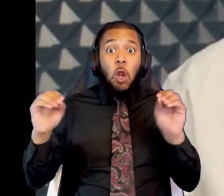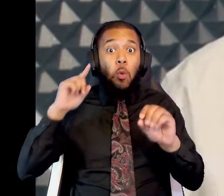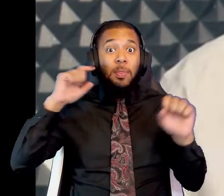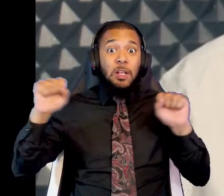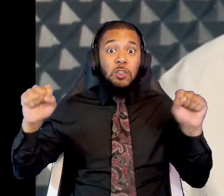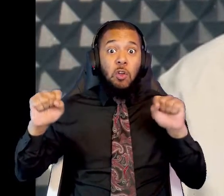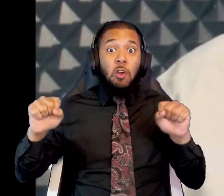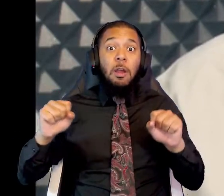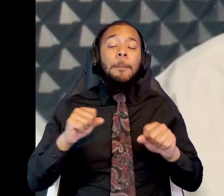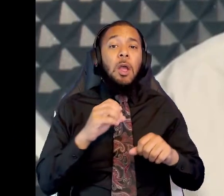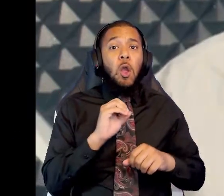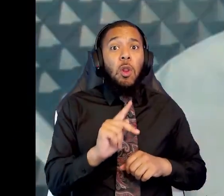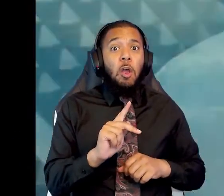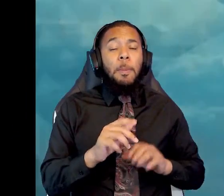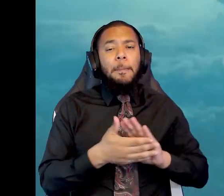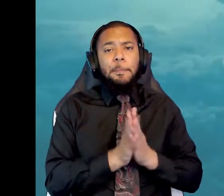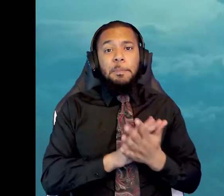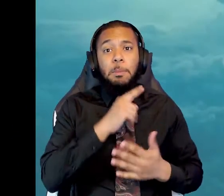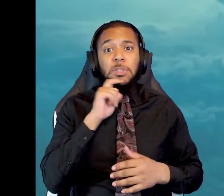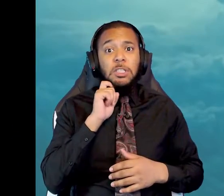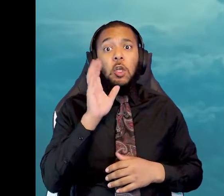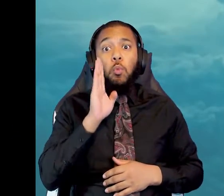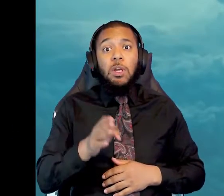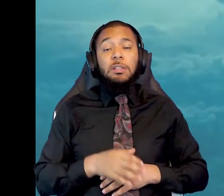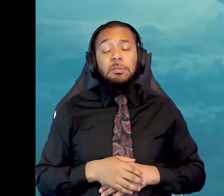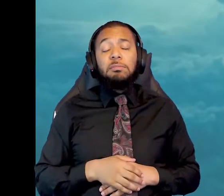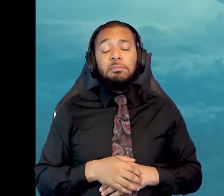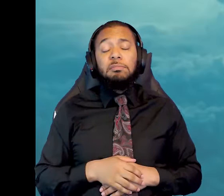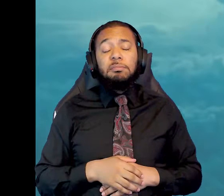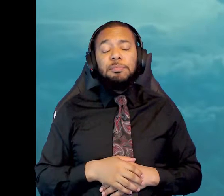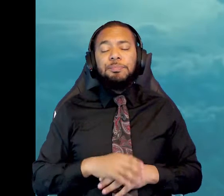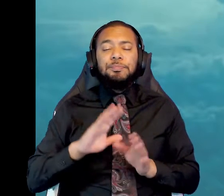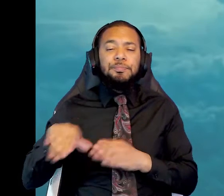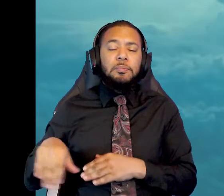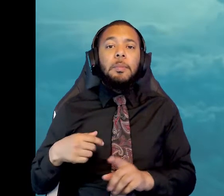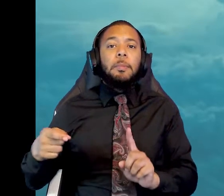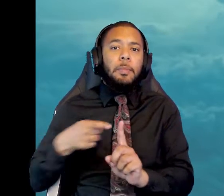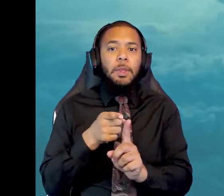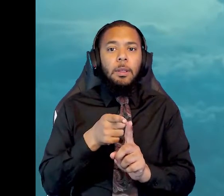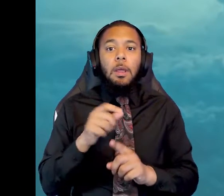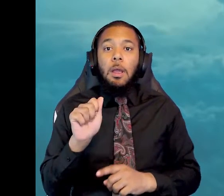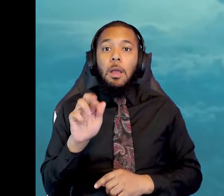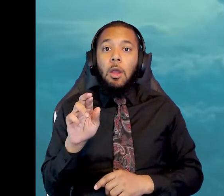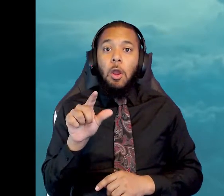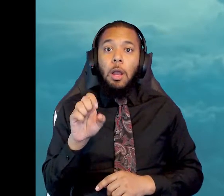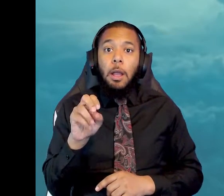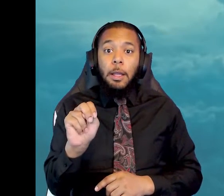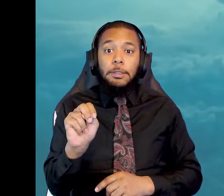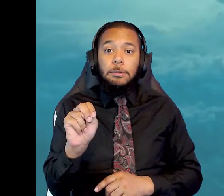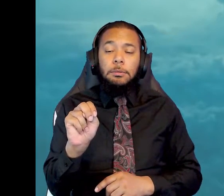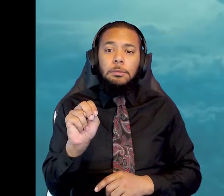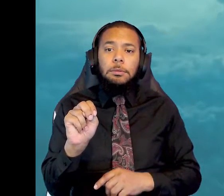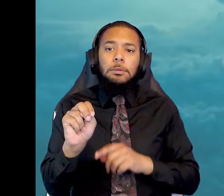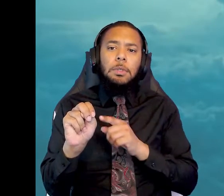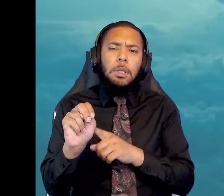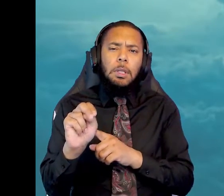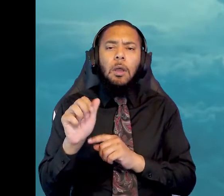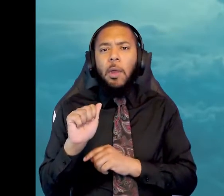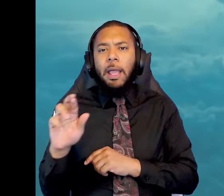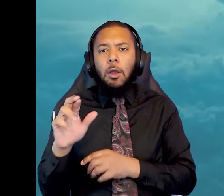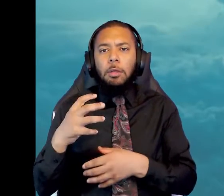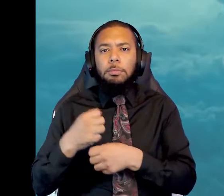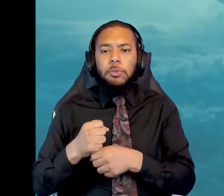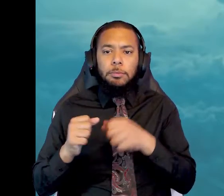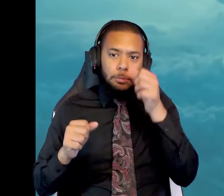Following nitrogen, oxygen, and water vapor is argon. A lot of people don't really realize that argon is almost 1% of our